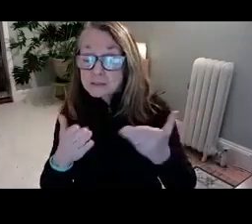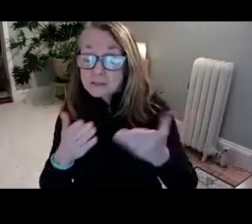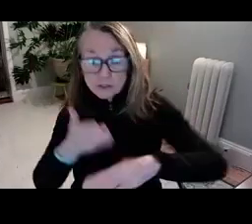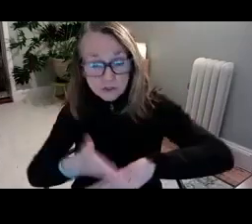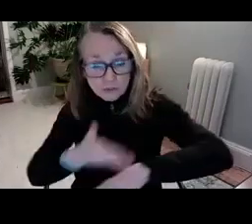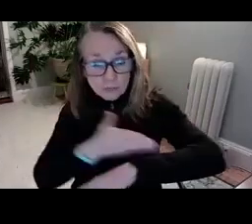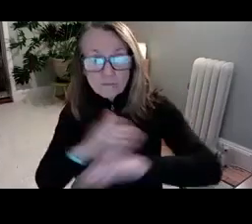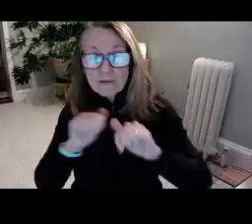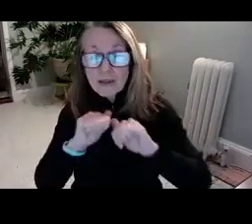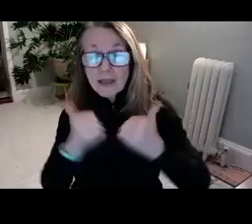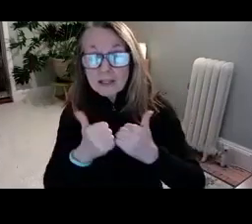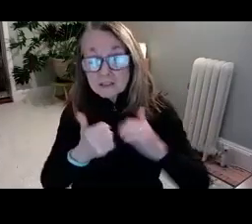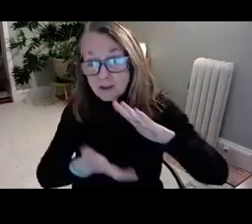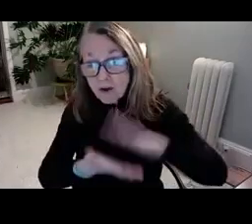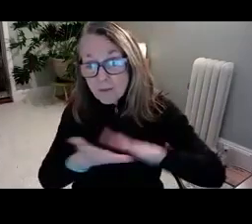stewardship.